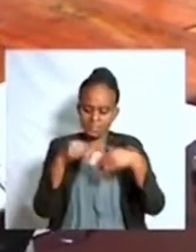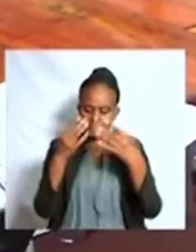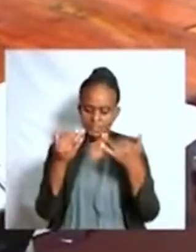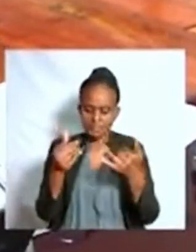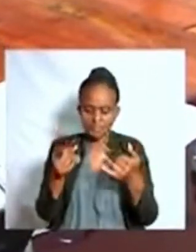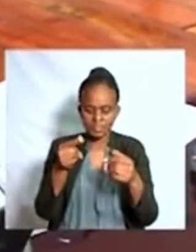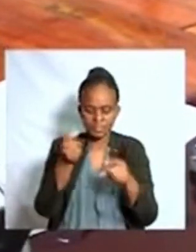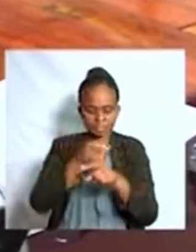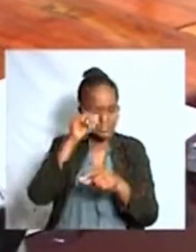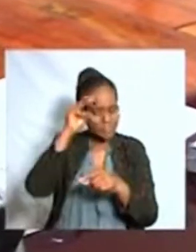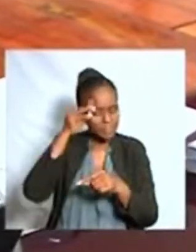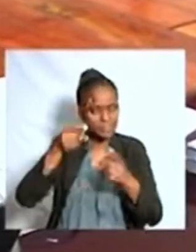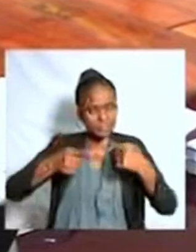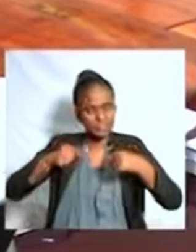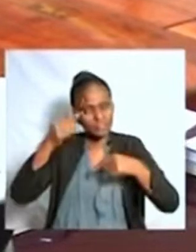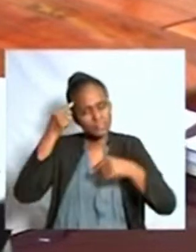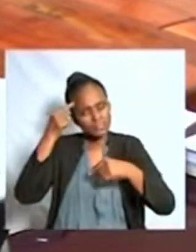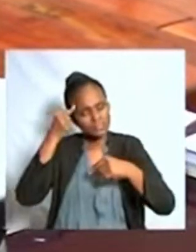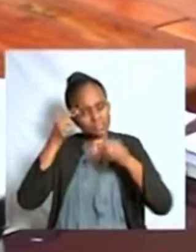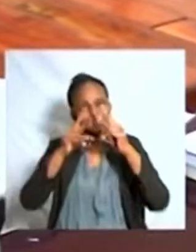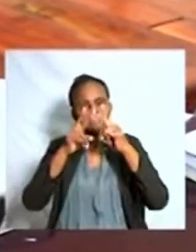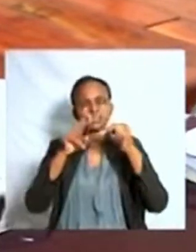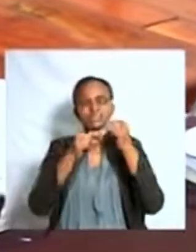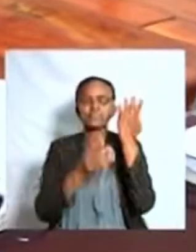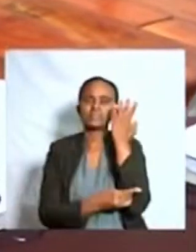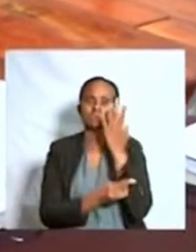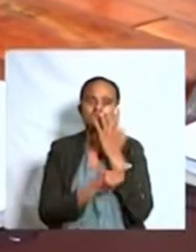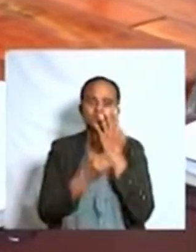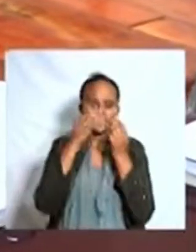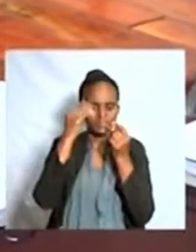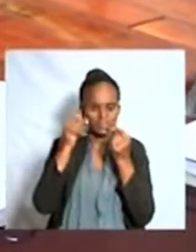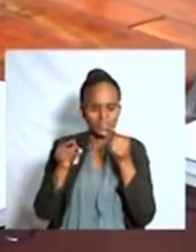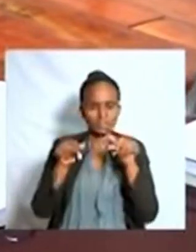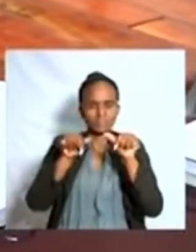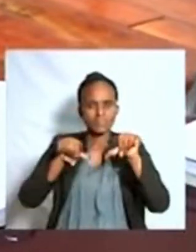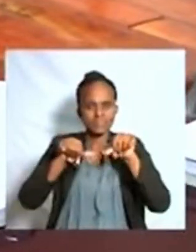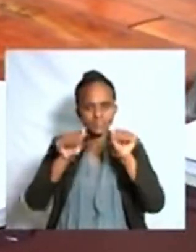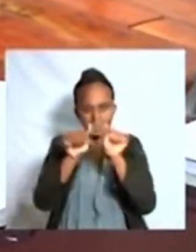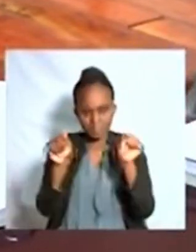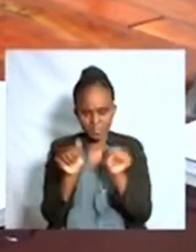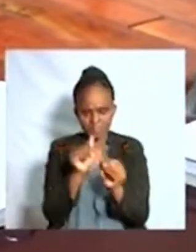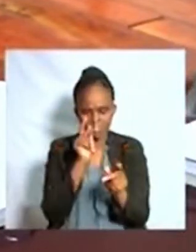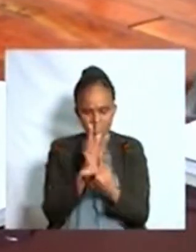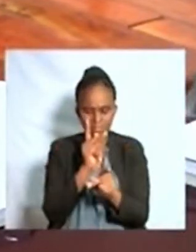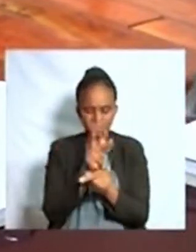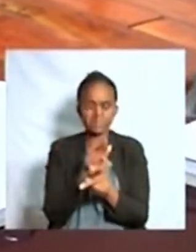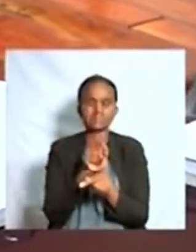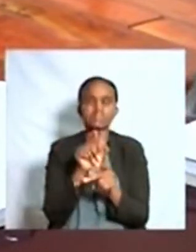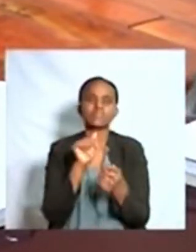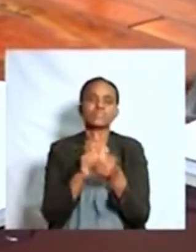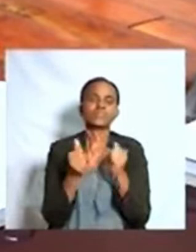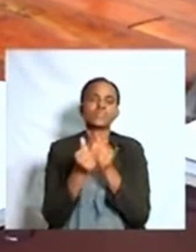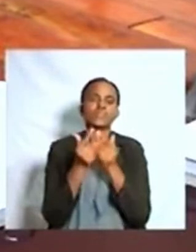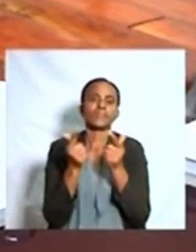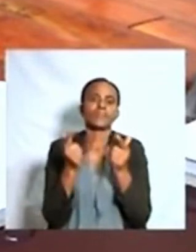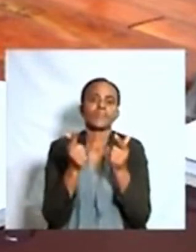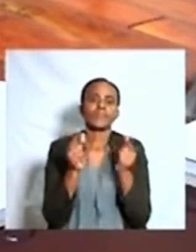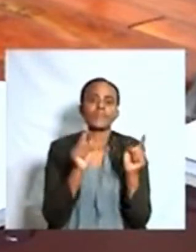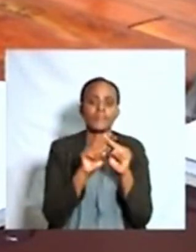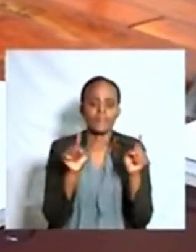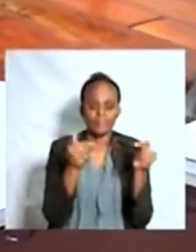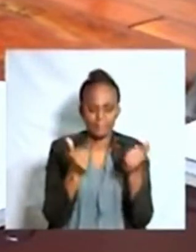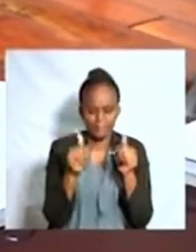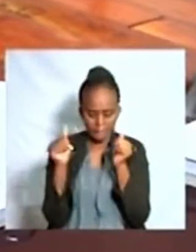Ministry of Local Government and Rural Development, and that is why Auditor General maintained it as a query. But as